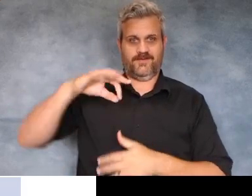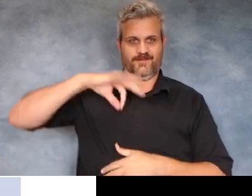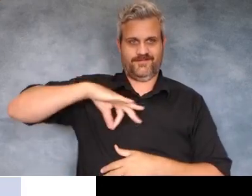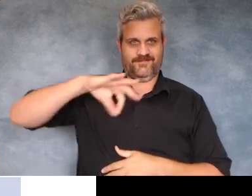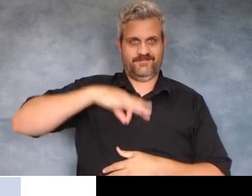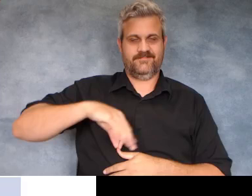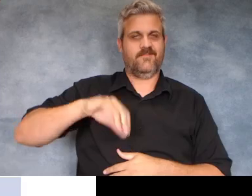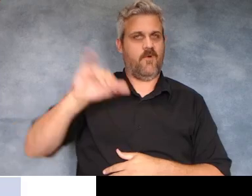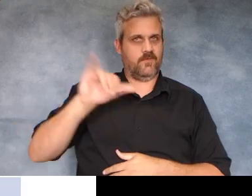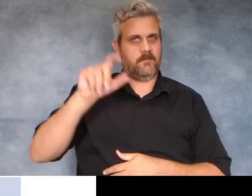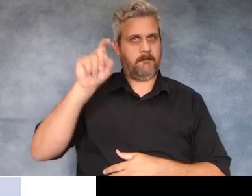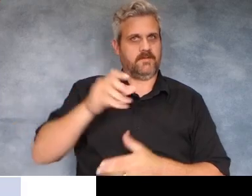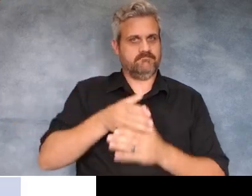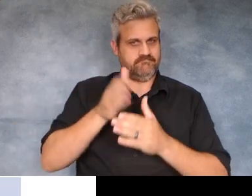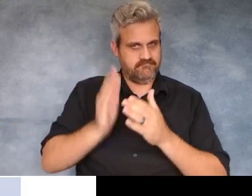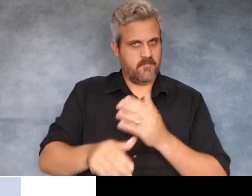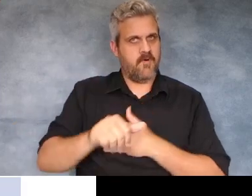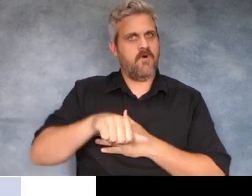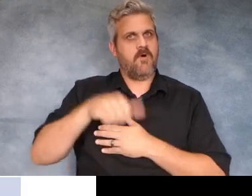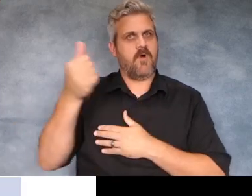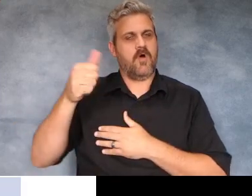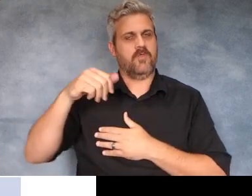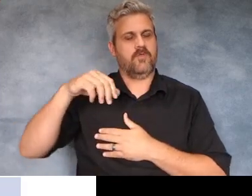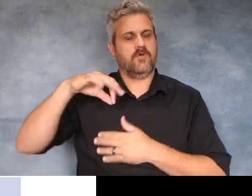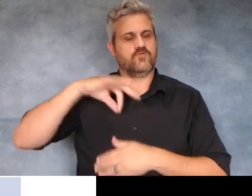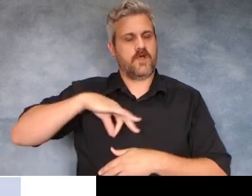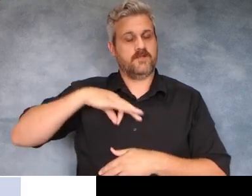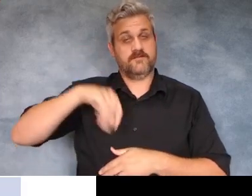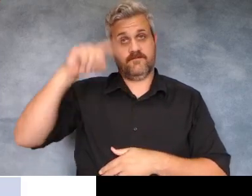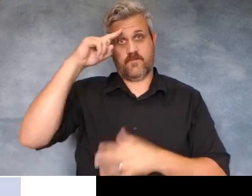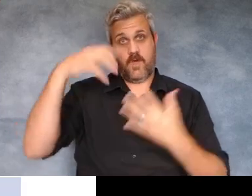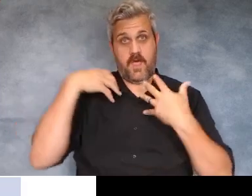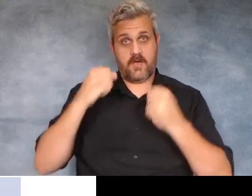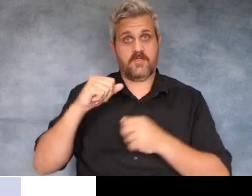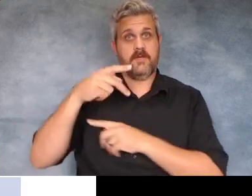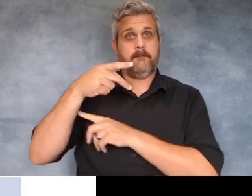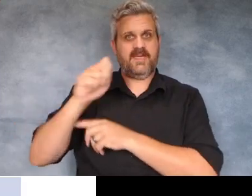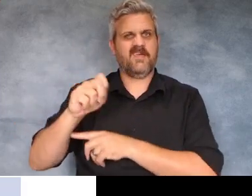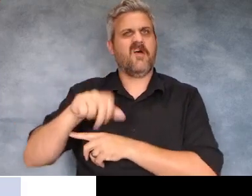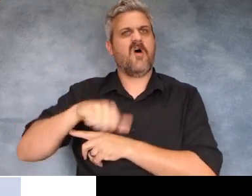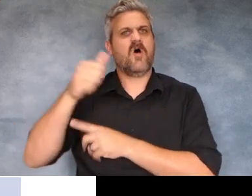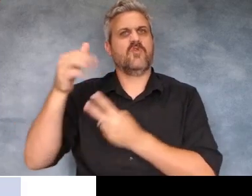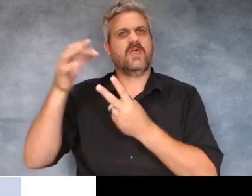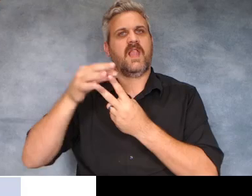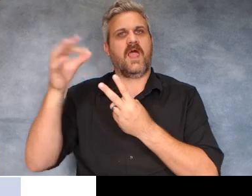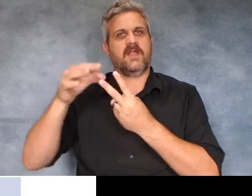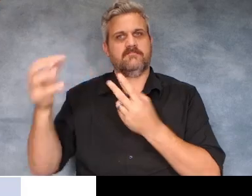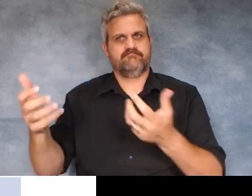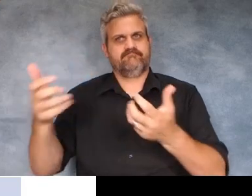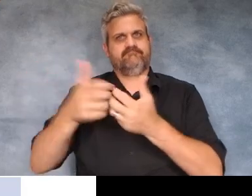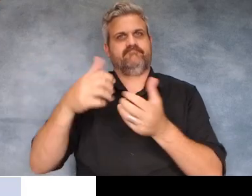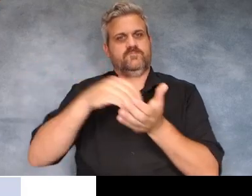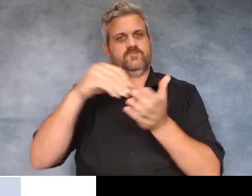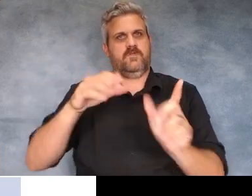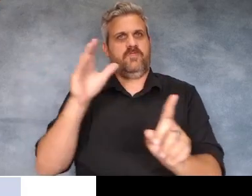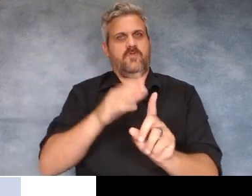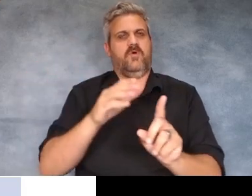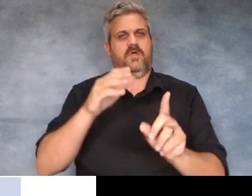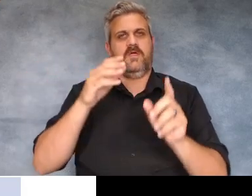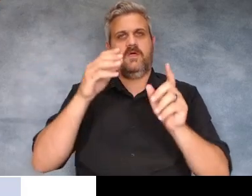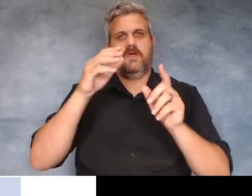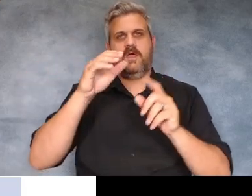the required other credits in health, PE, and other electives aligned to the student's individual learning plan